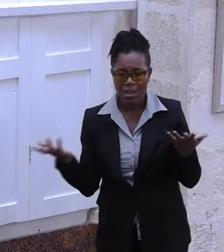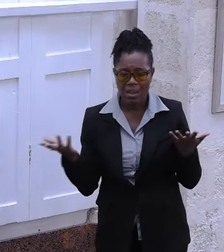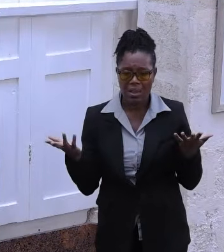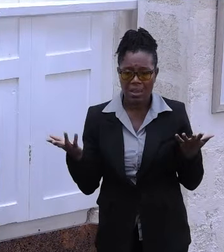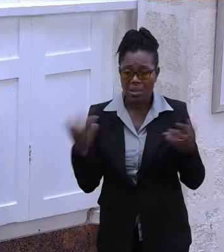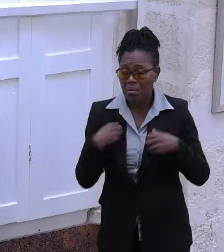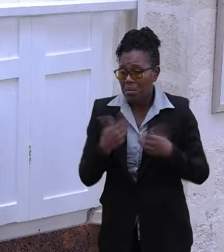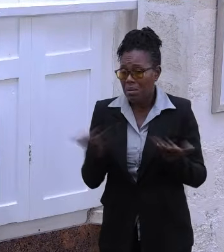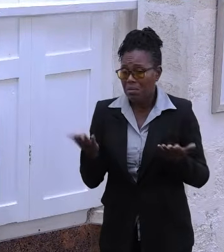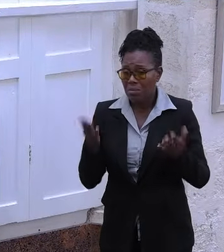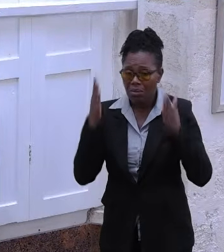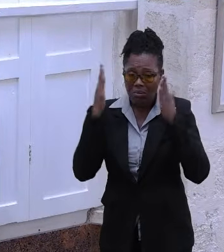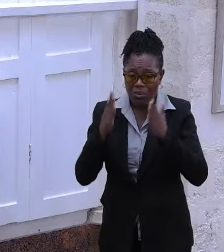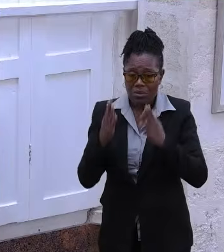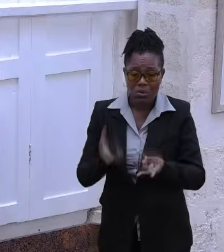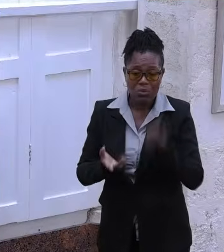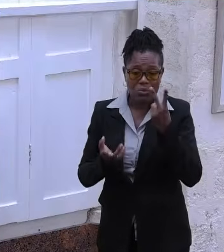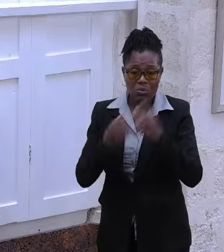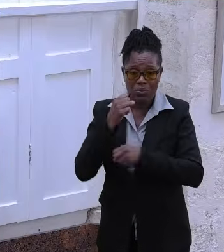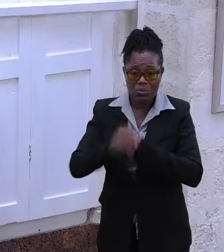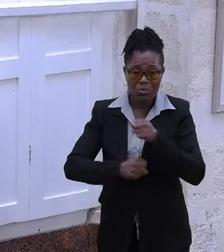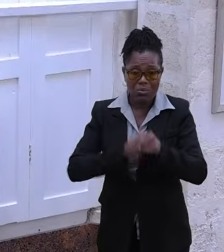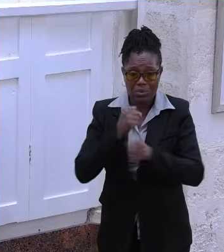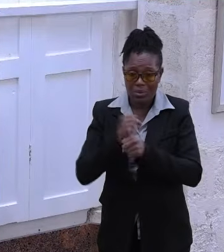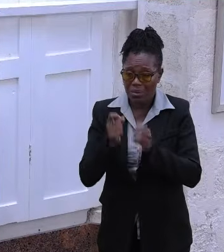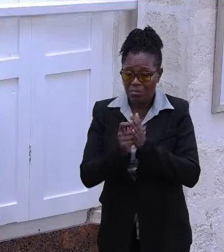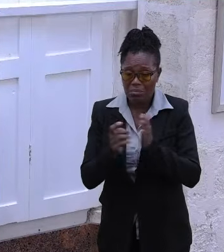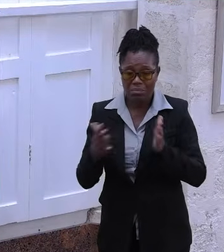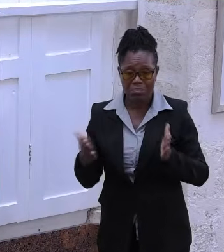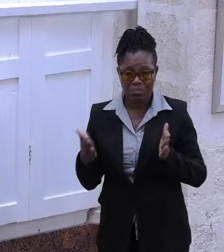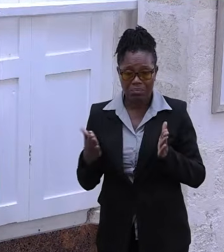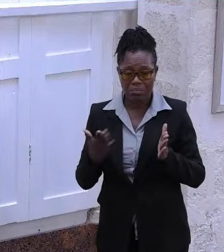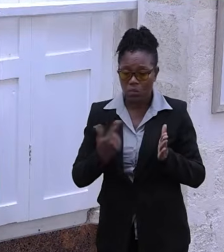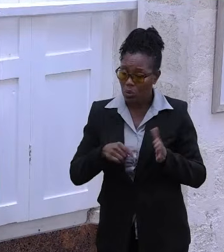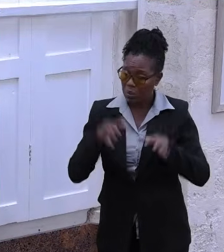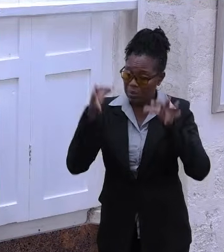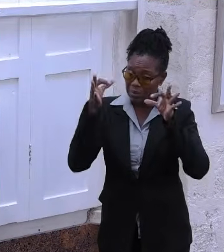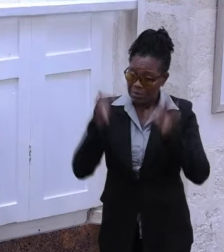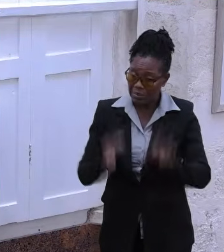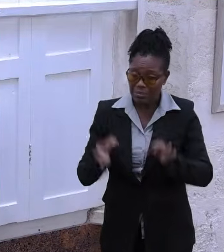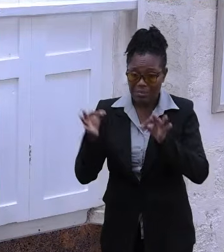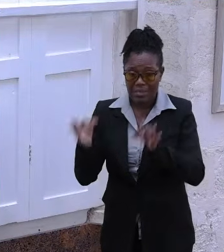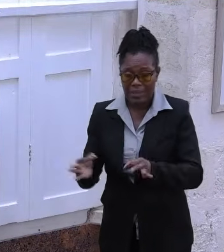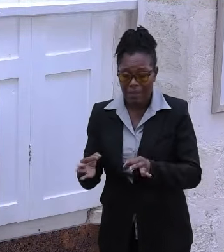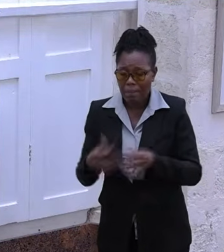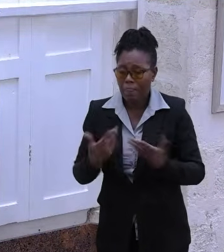2 years period. So let us just decide what it is that we really